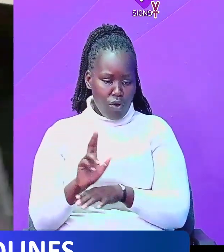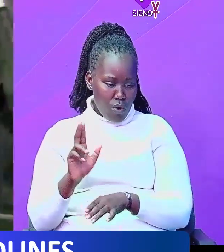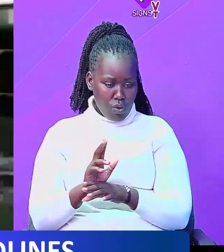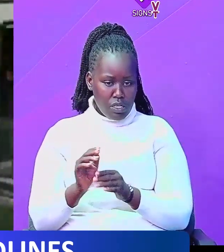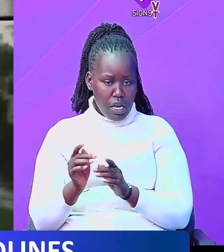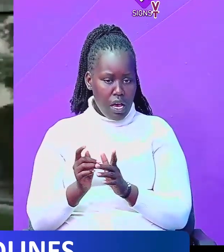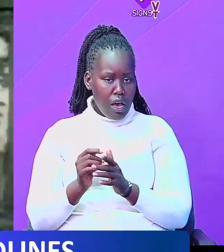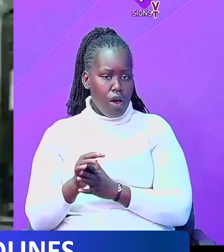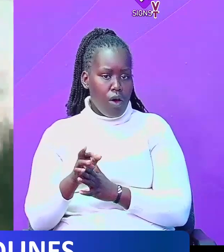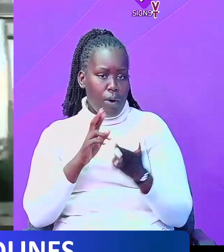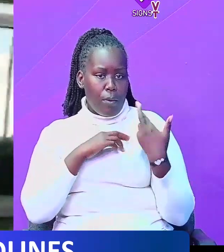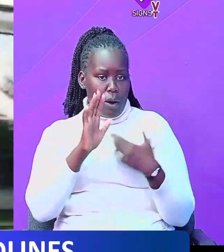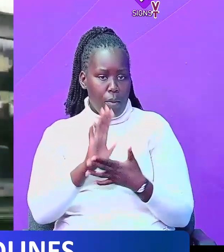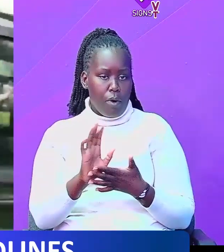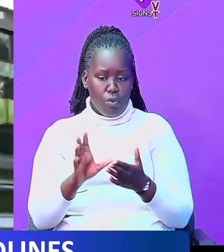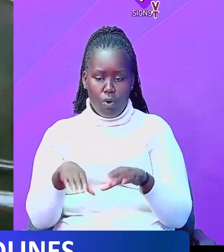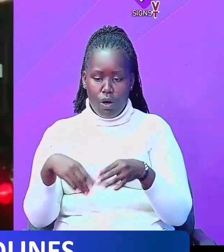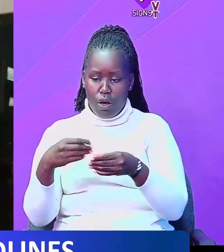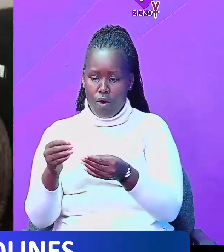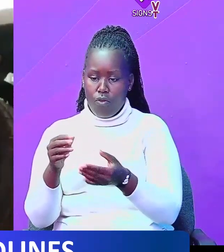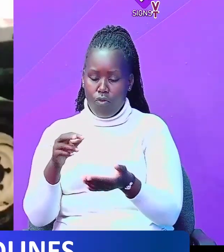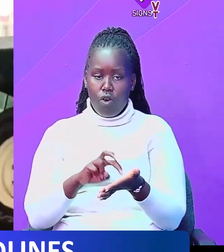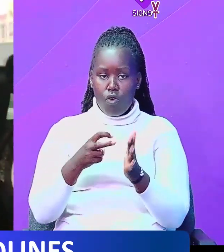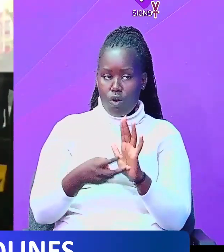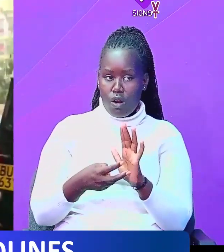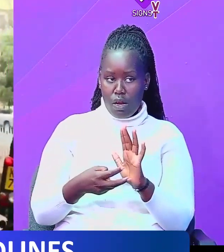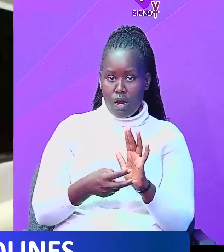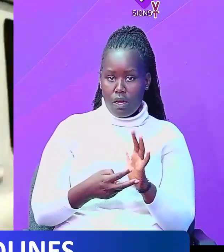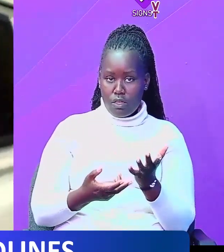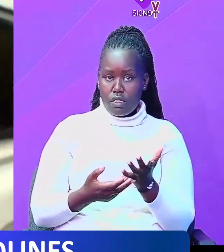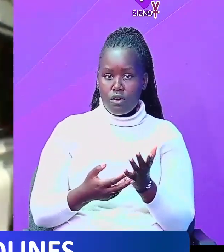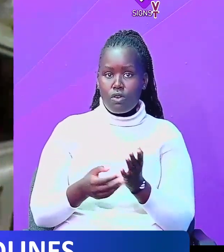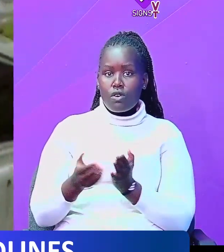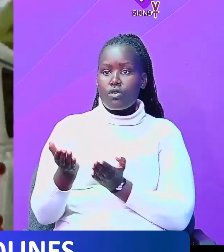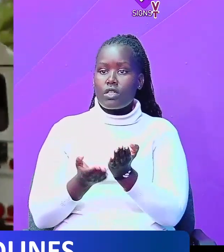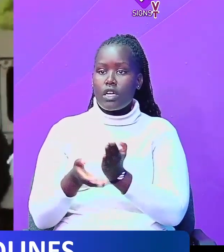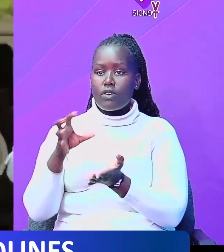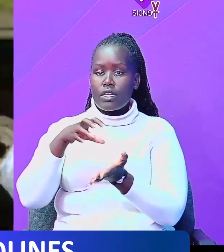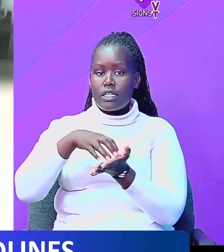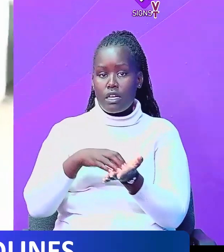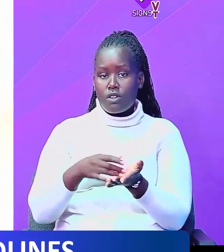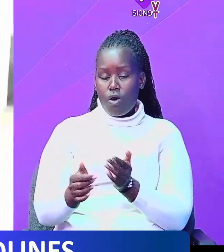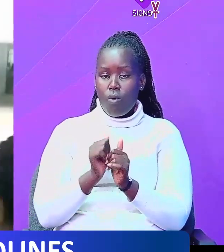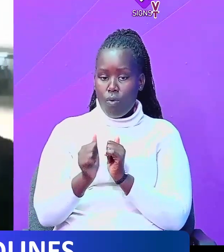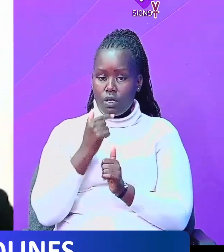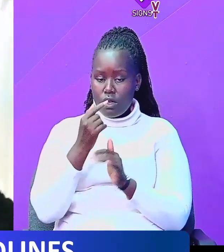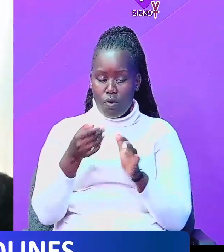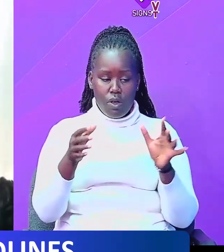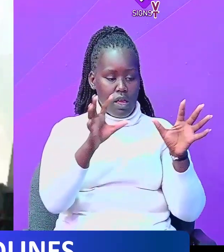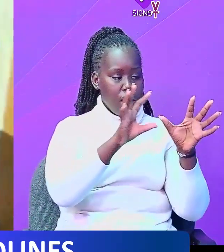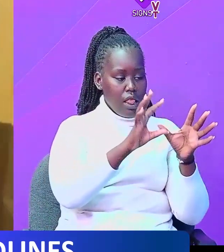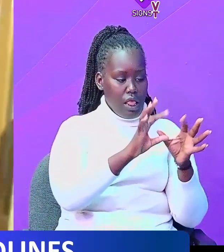award of fuel supply contracts to Oryx Service Station, a company alleged to be linked to